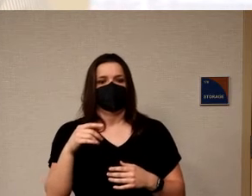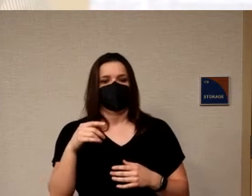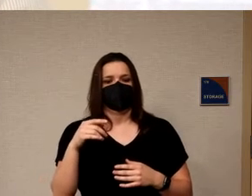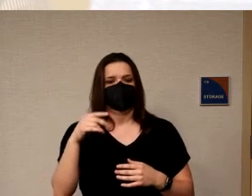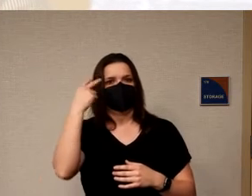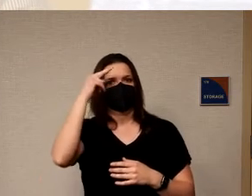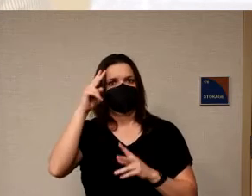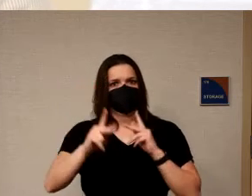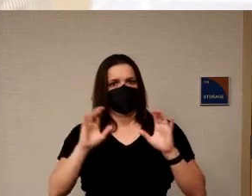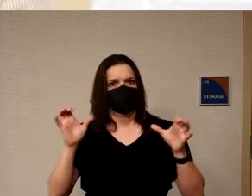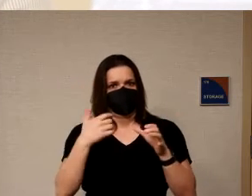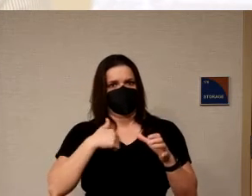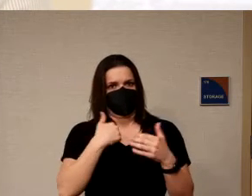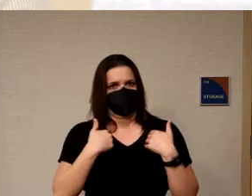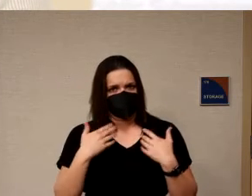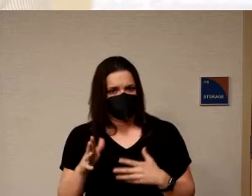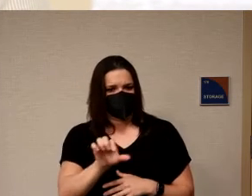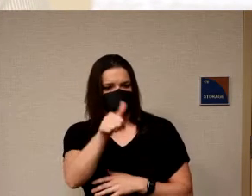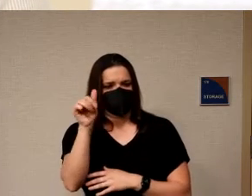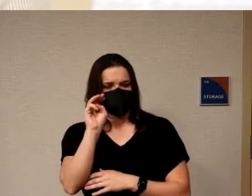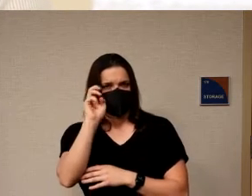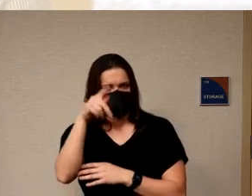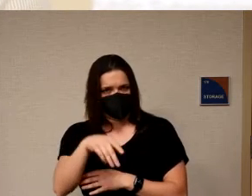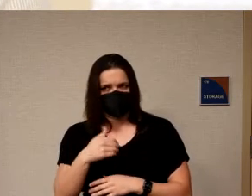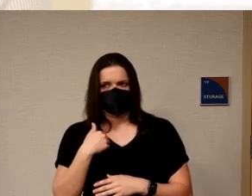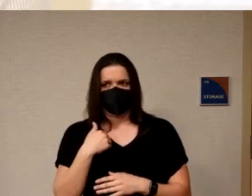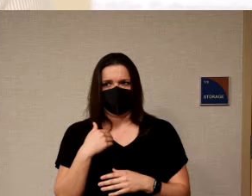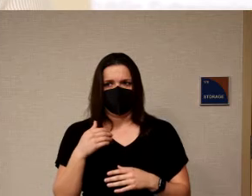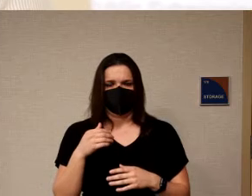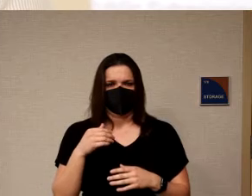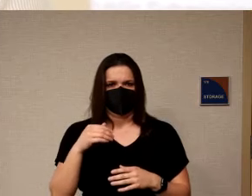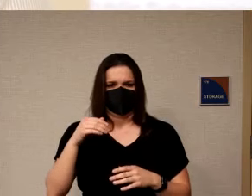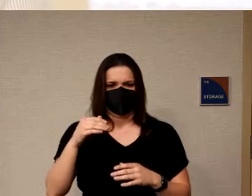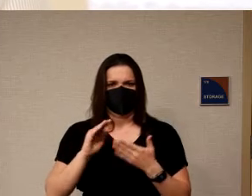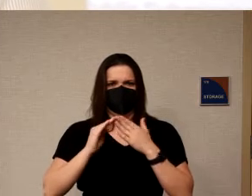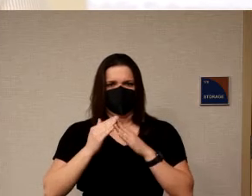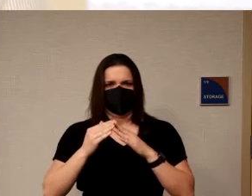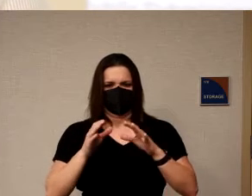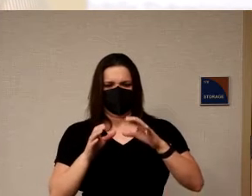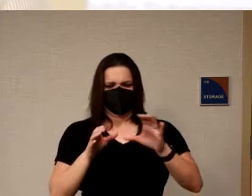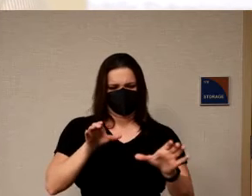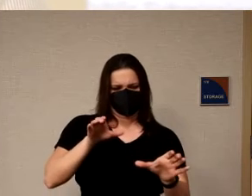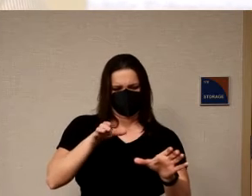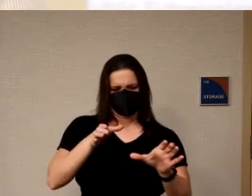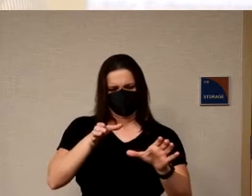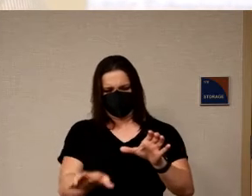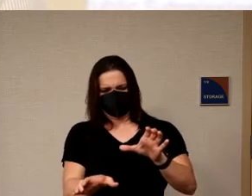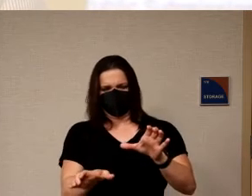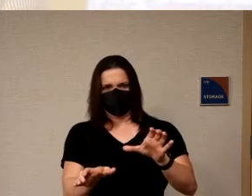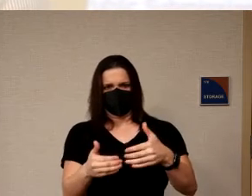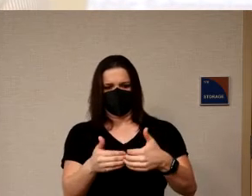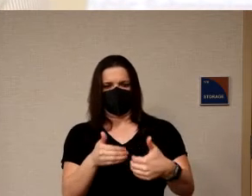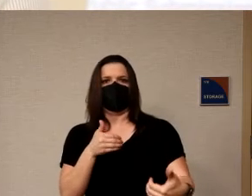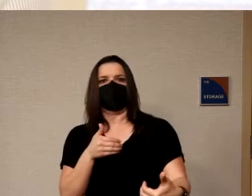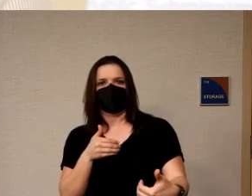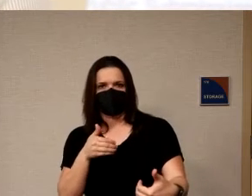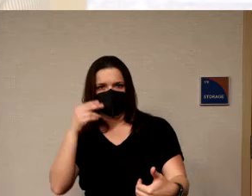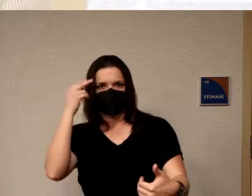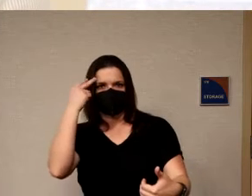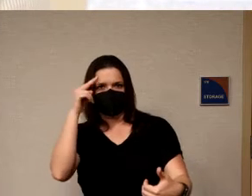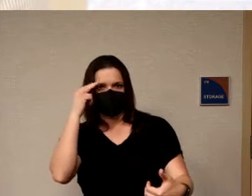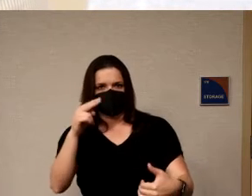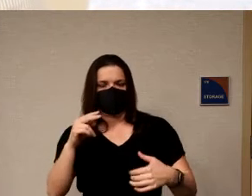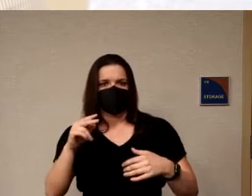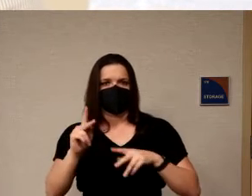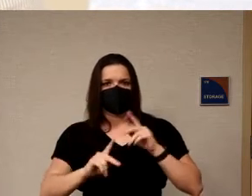versus the other maps that kind of cut the city really awkwardly to exclude the majority of the population we have here that's Hispanic.